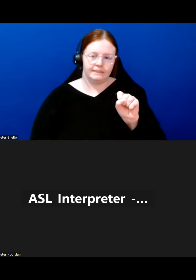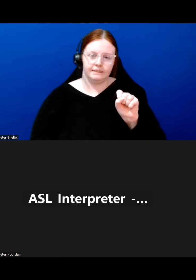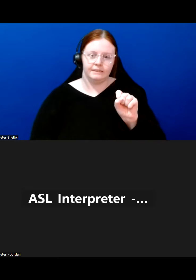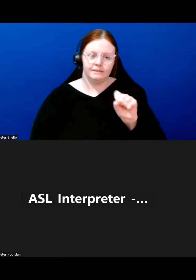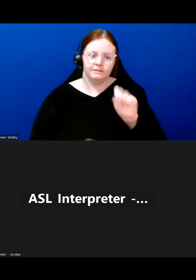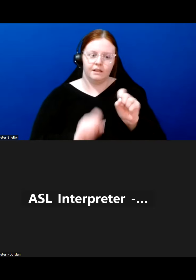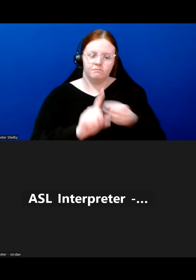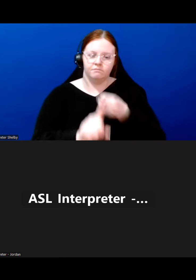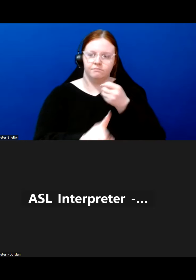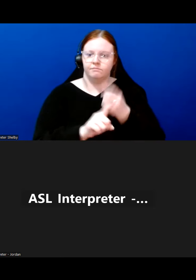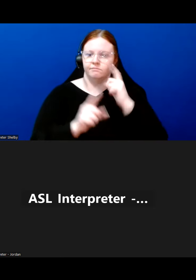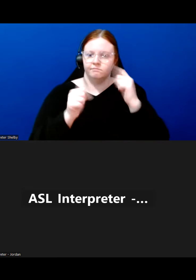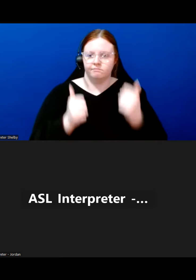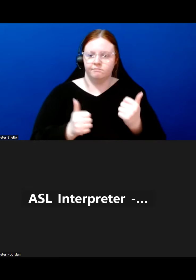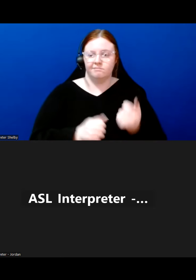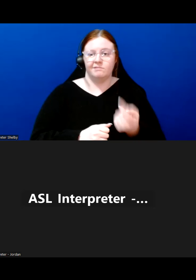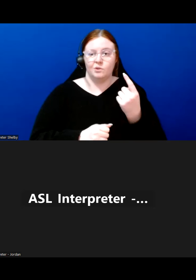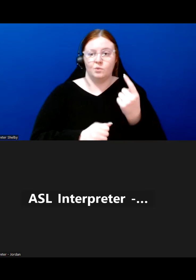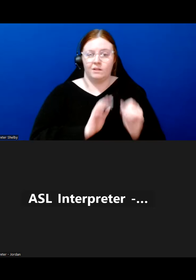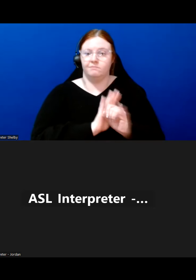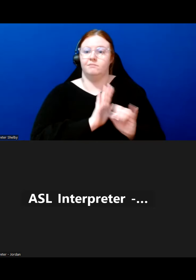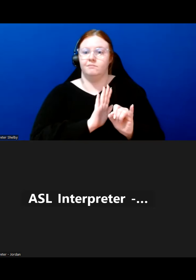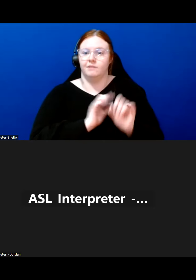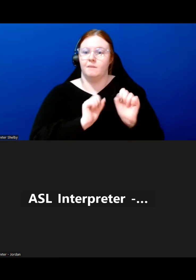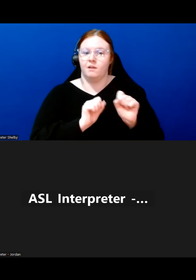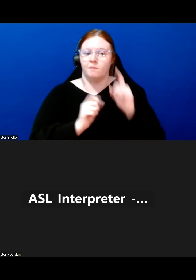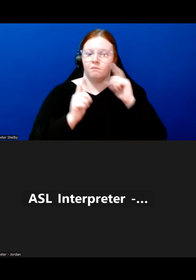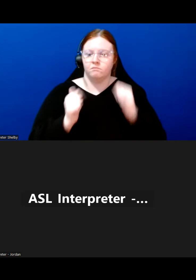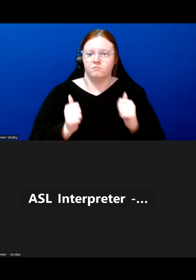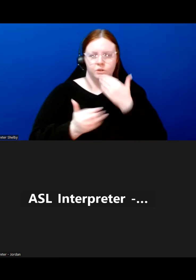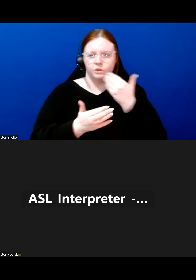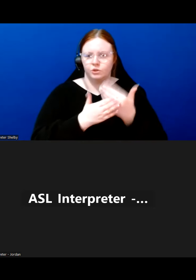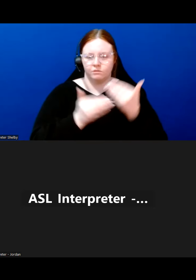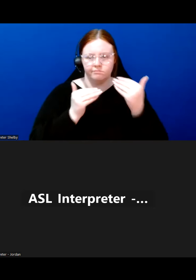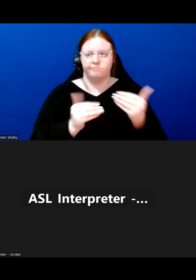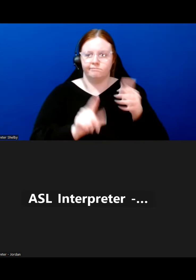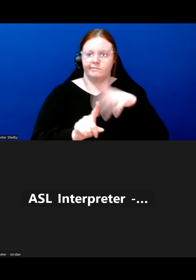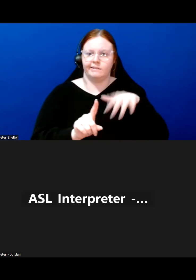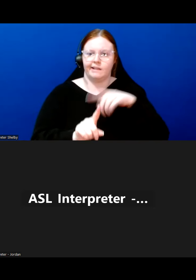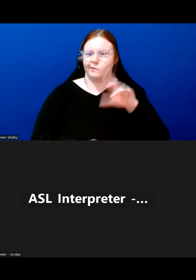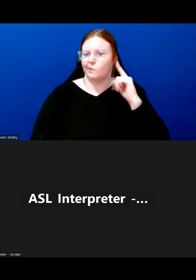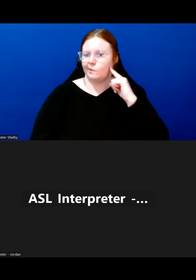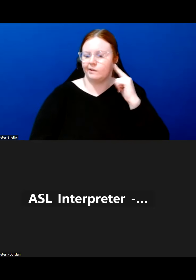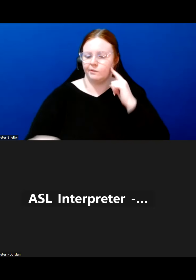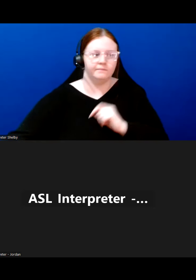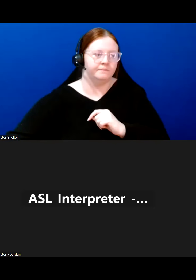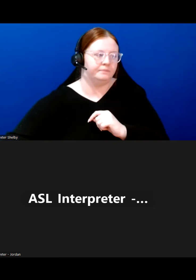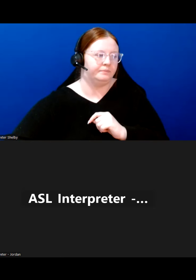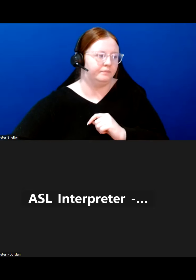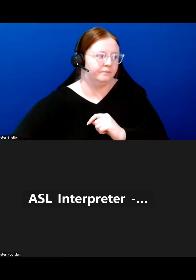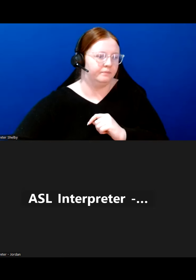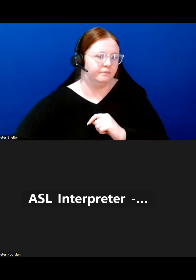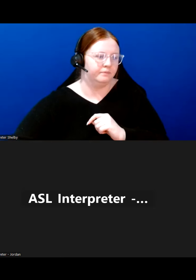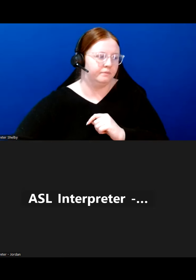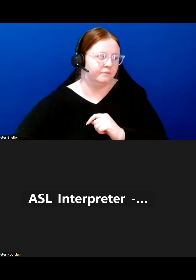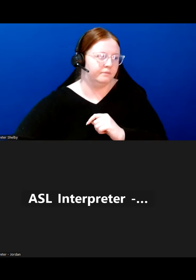absolutely it's a good idea to have your hearing assessed. So there's a lot more factors that may go into having decreased